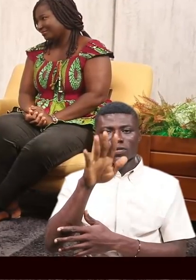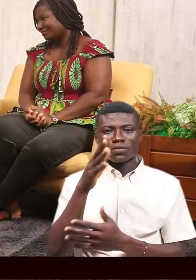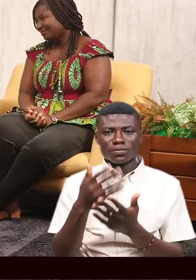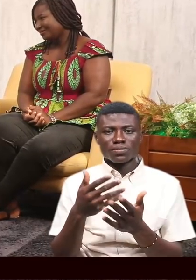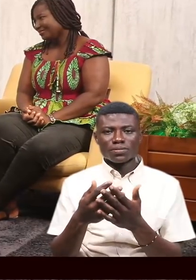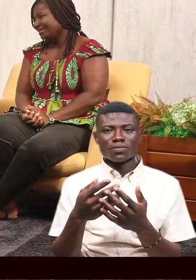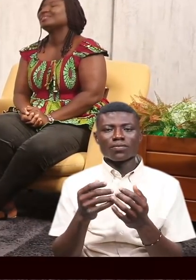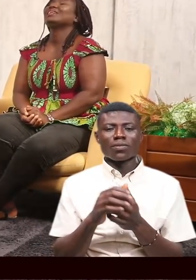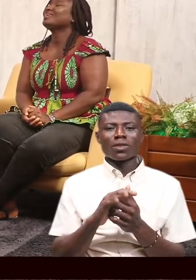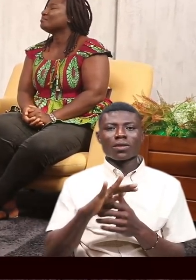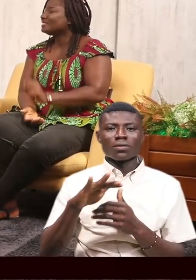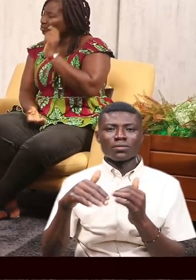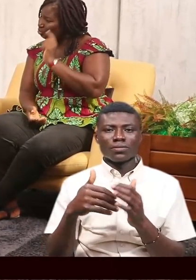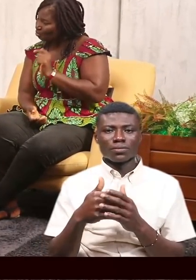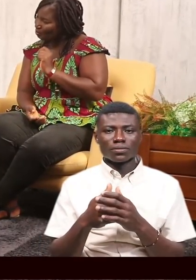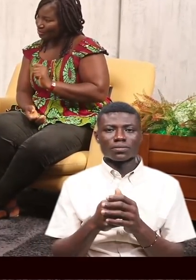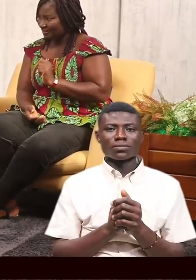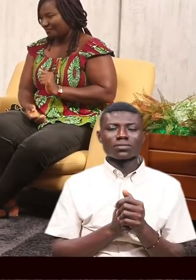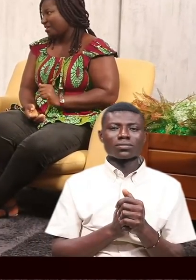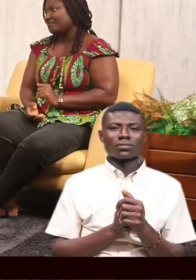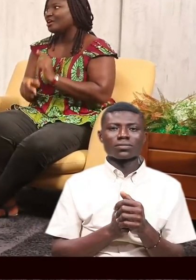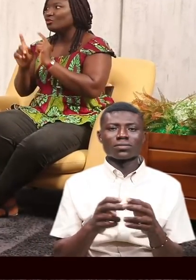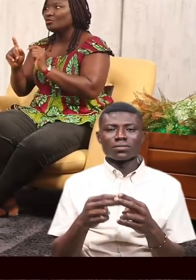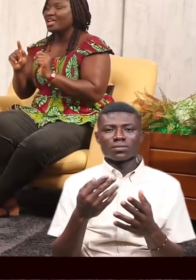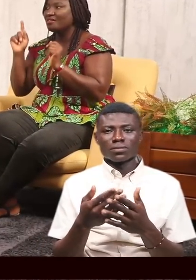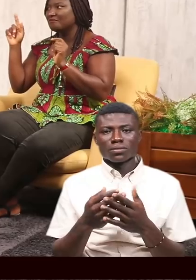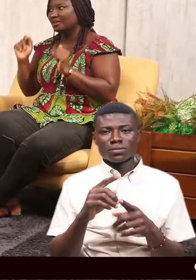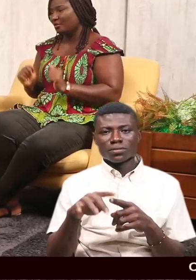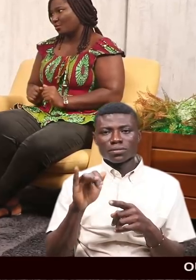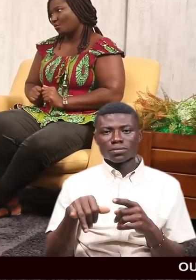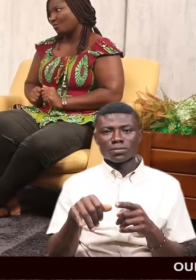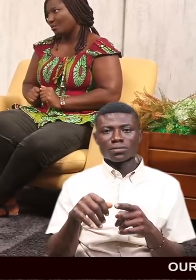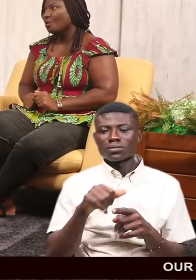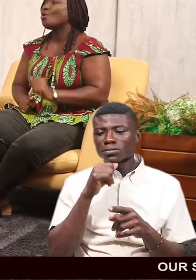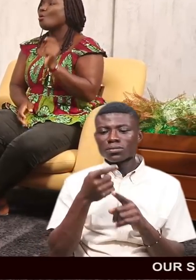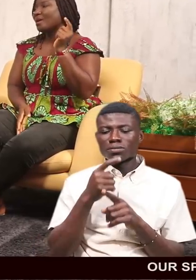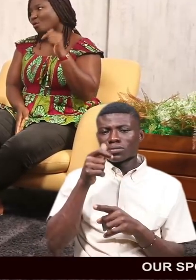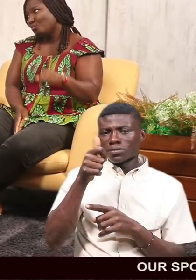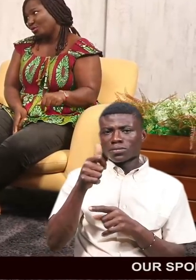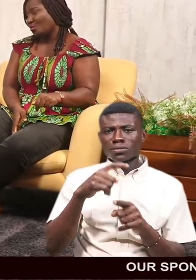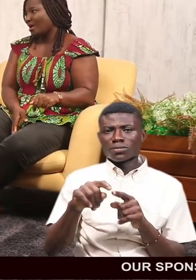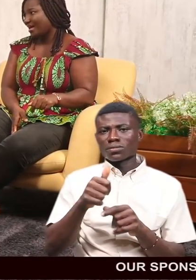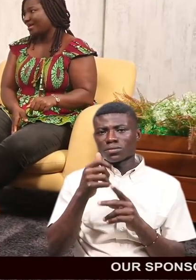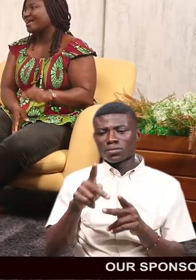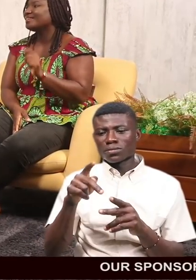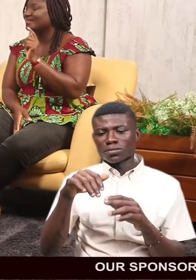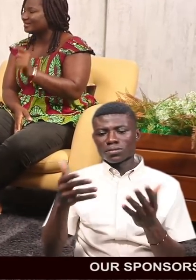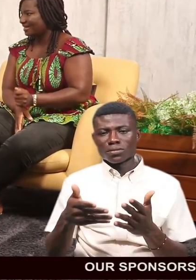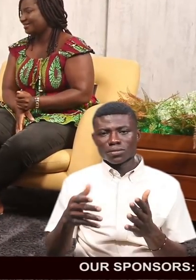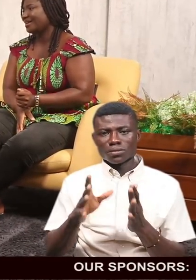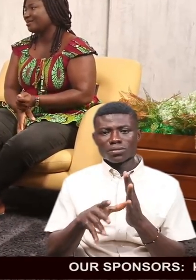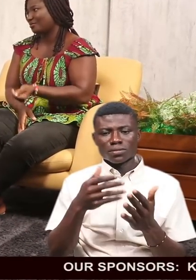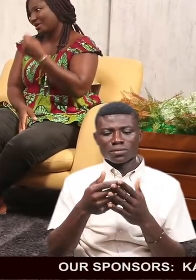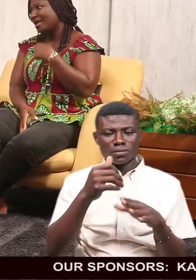250 Ghana 2.5 e na okwa brochure ni o de brew na ya mi si 2.5 na no e fi ni ho o ma obi o wa ha e na